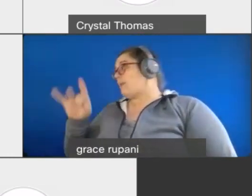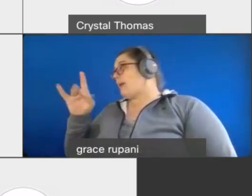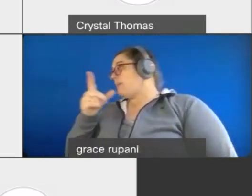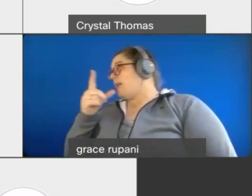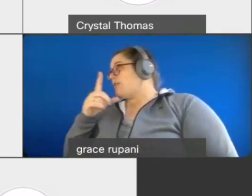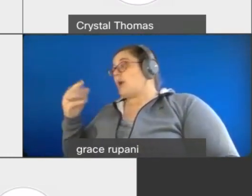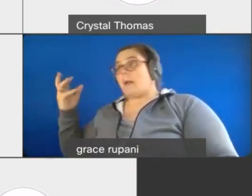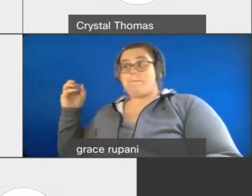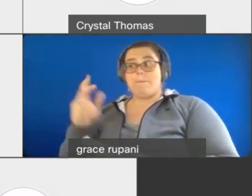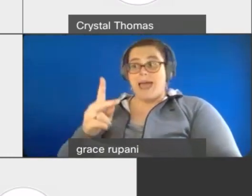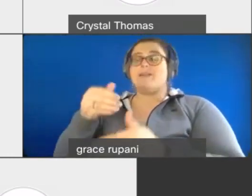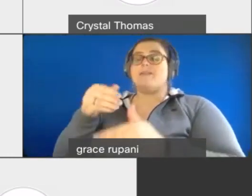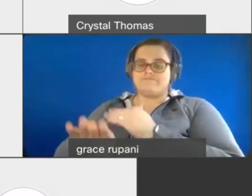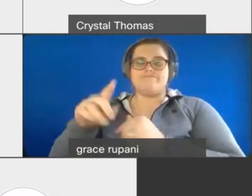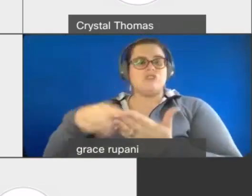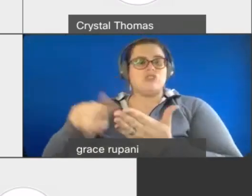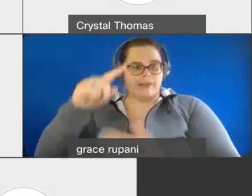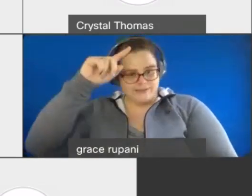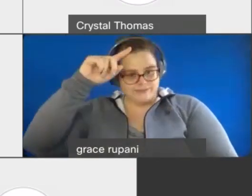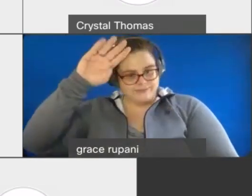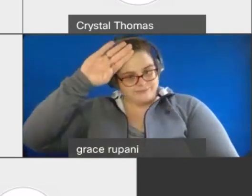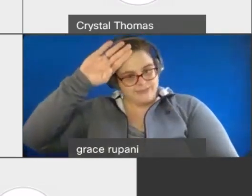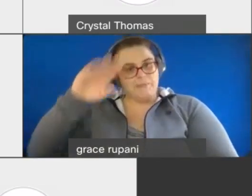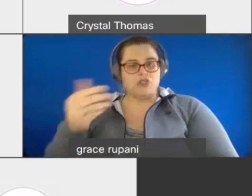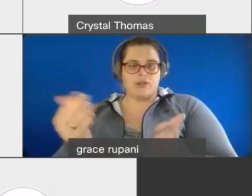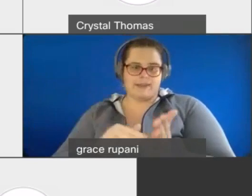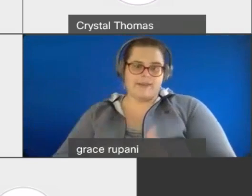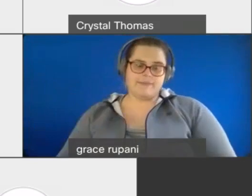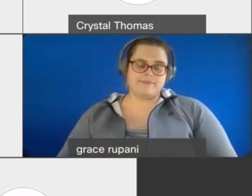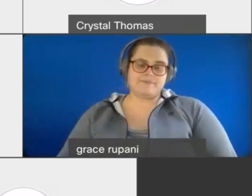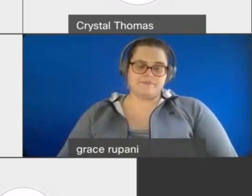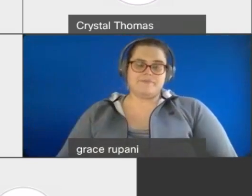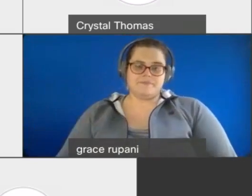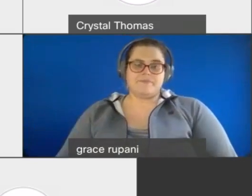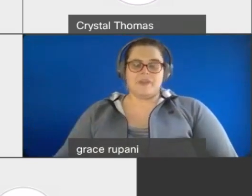come back in. We're completing our questionnaires and proper sanitization.